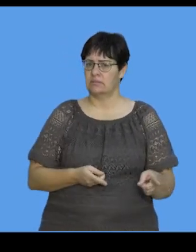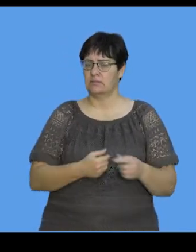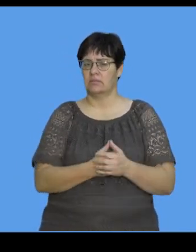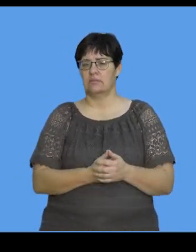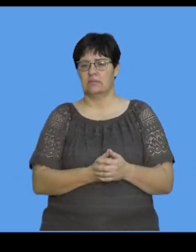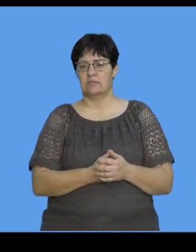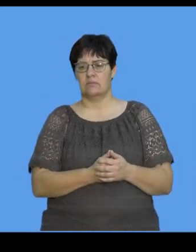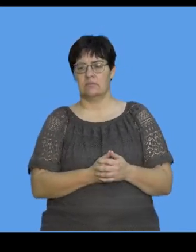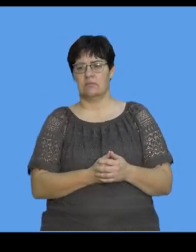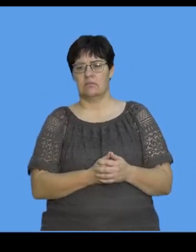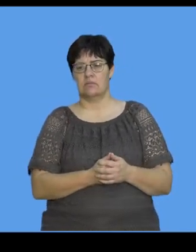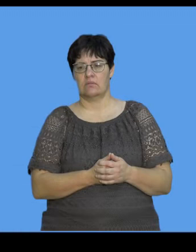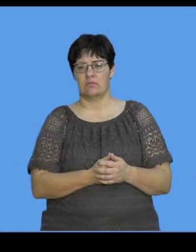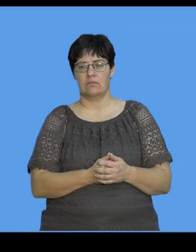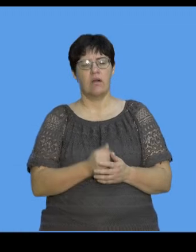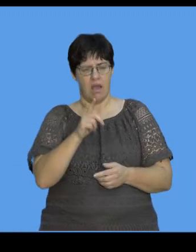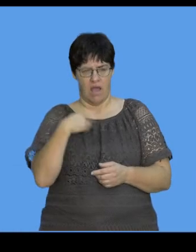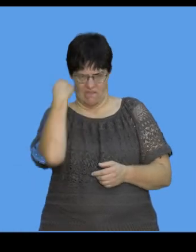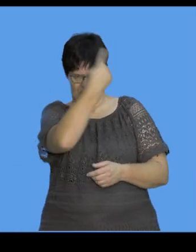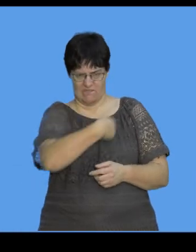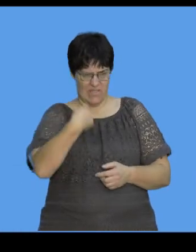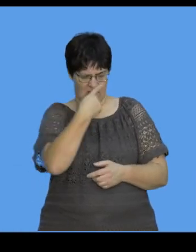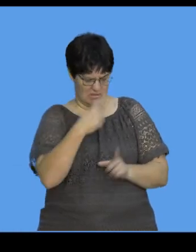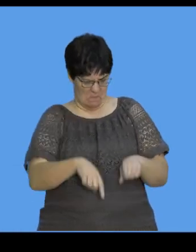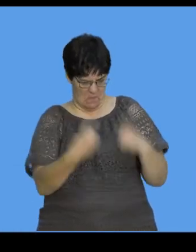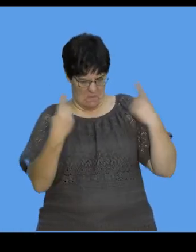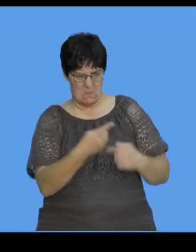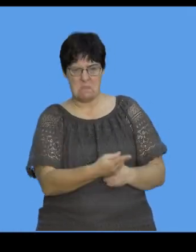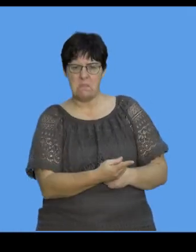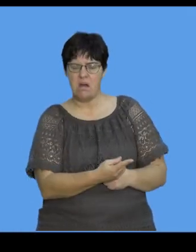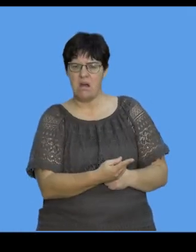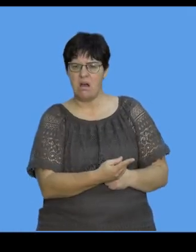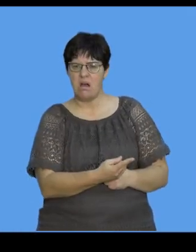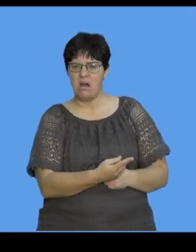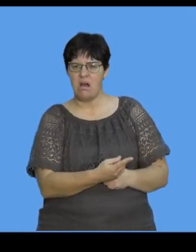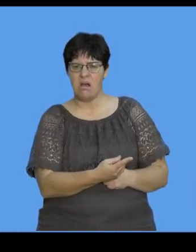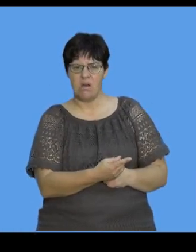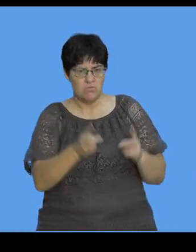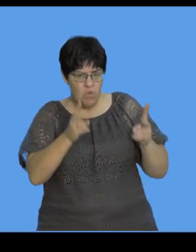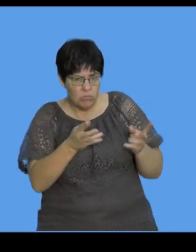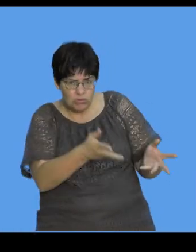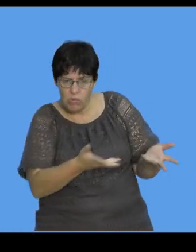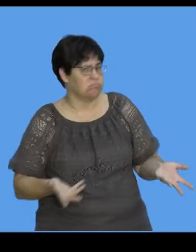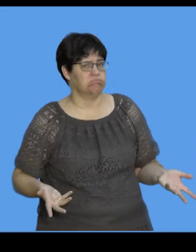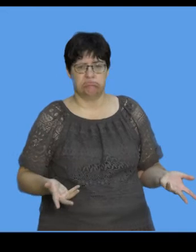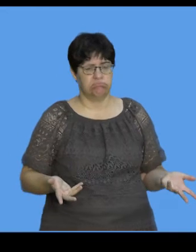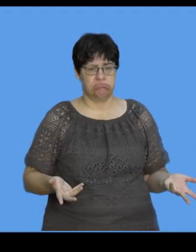right. You can see already from the facial features that this child is not normal. All